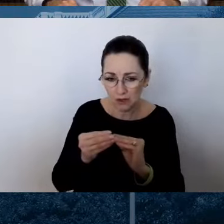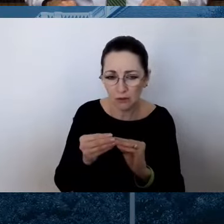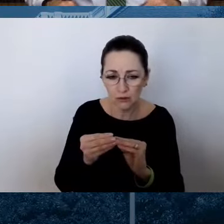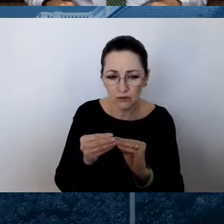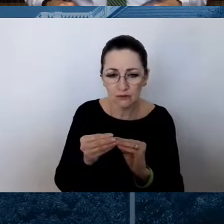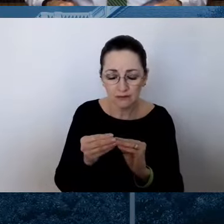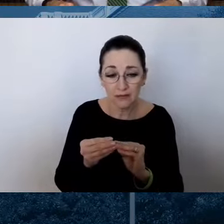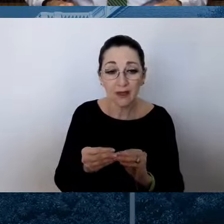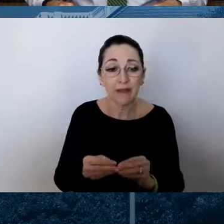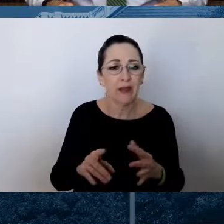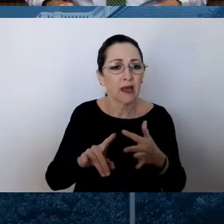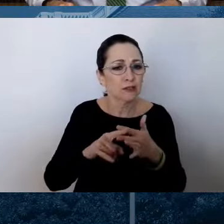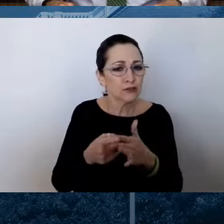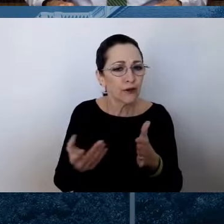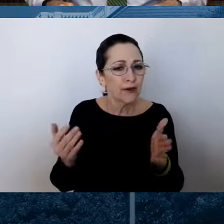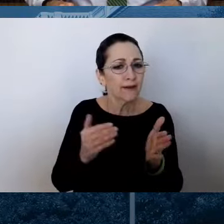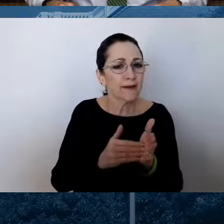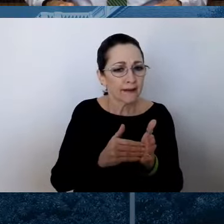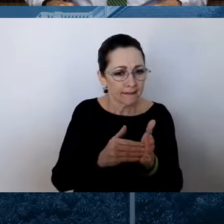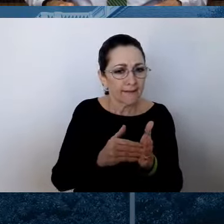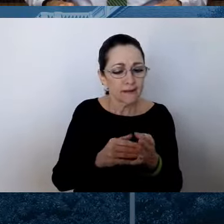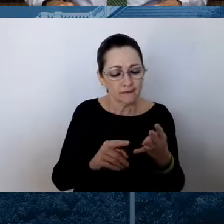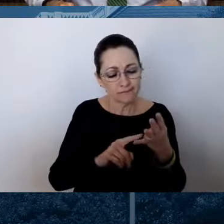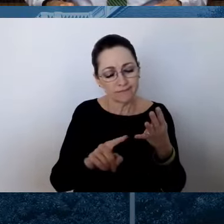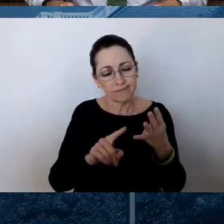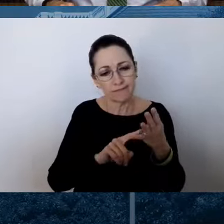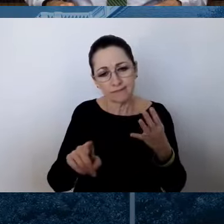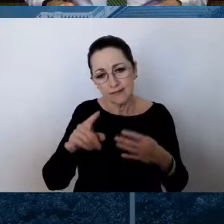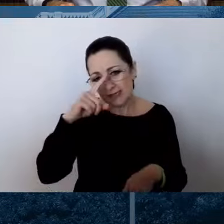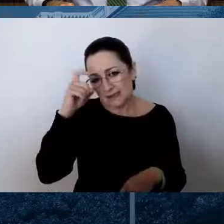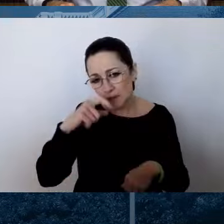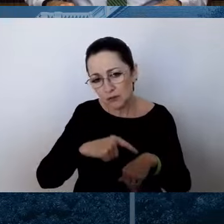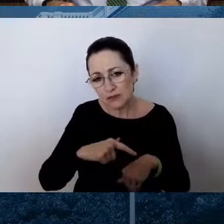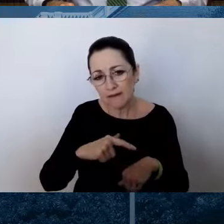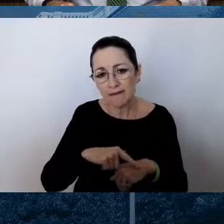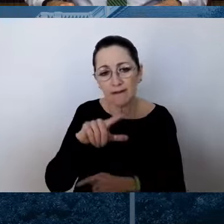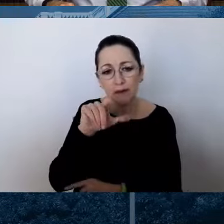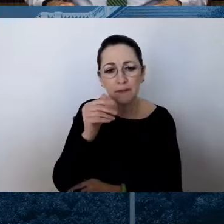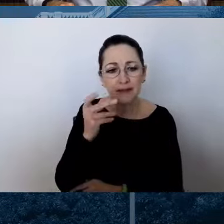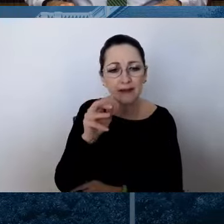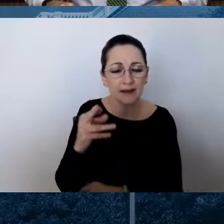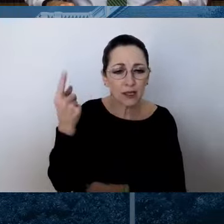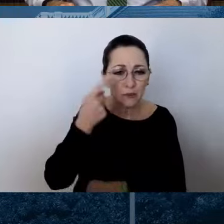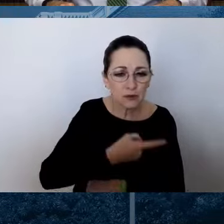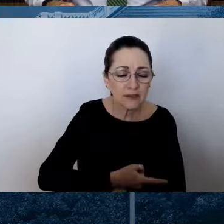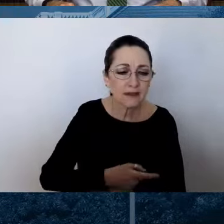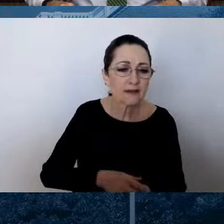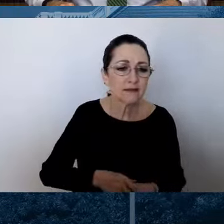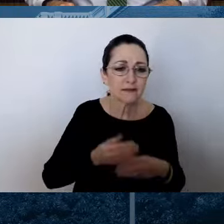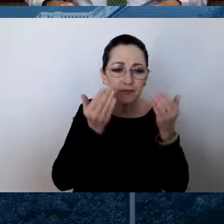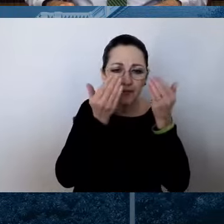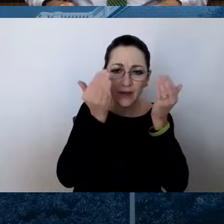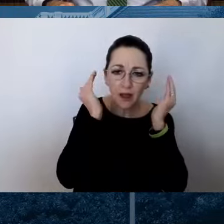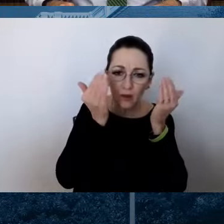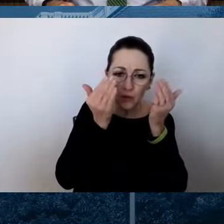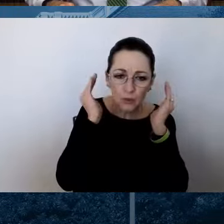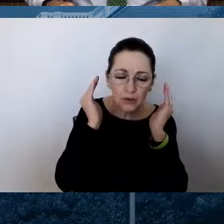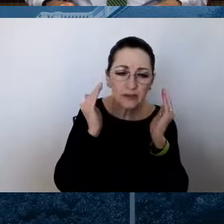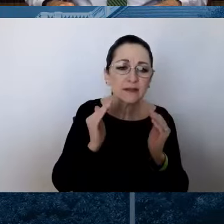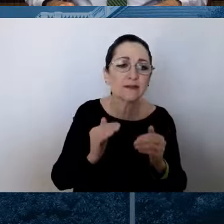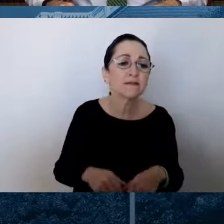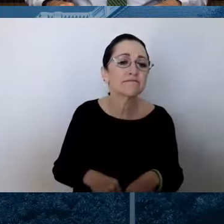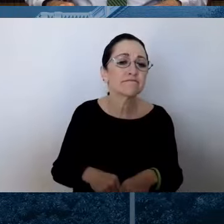late summer into Labor Day and then Halloween. We peaked